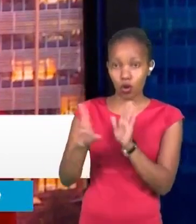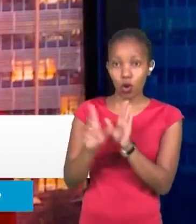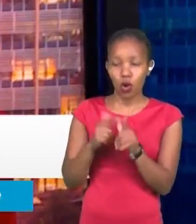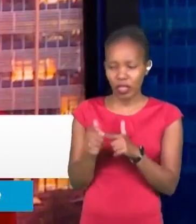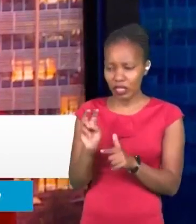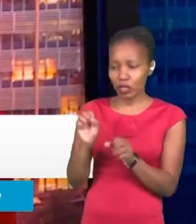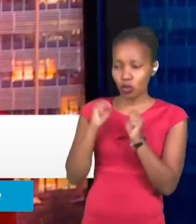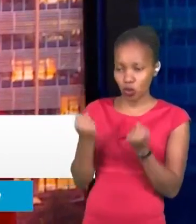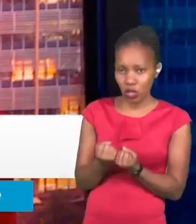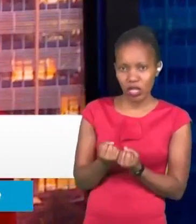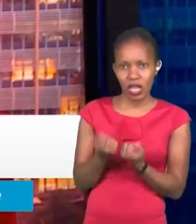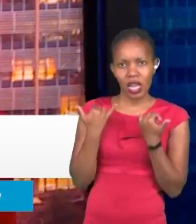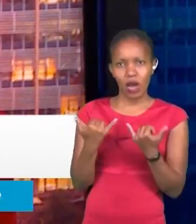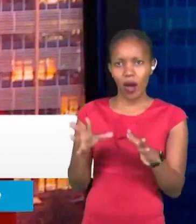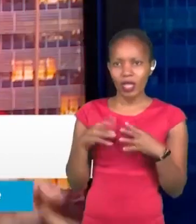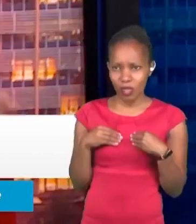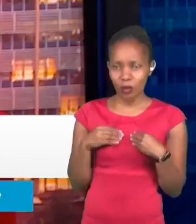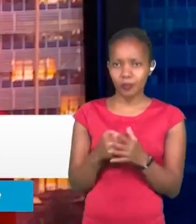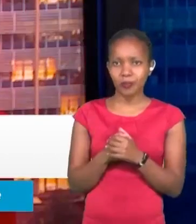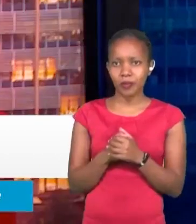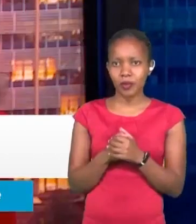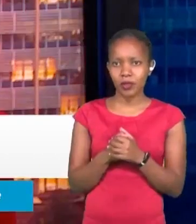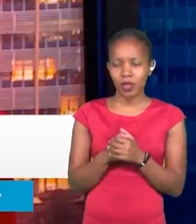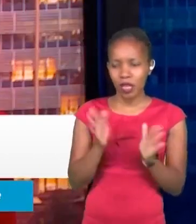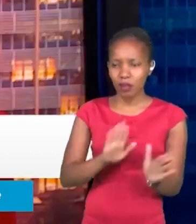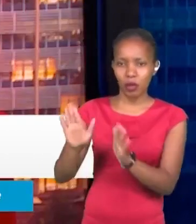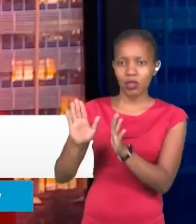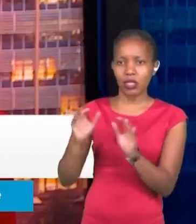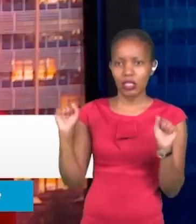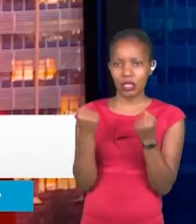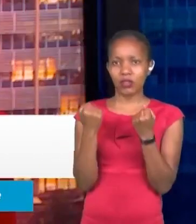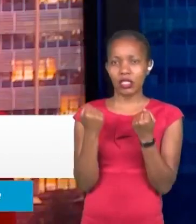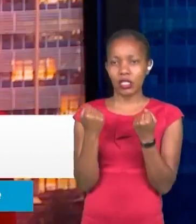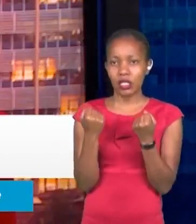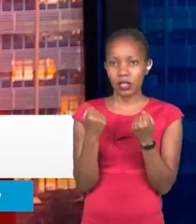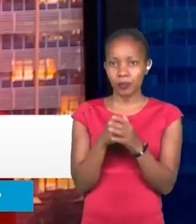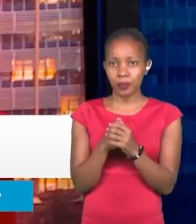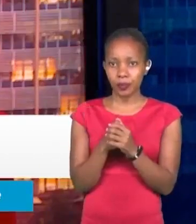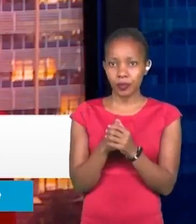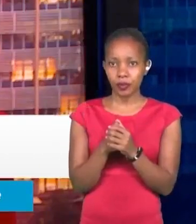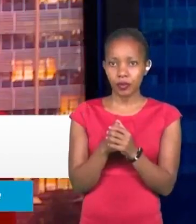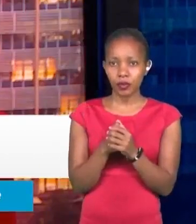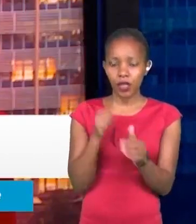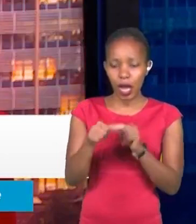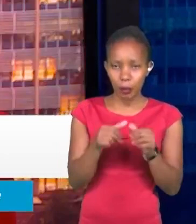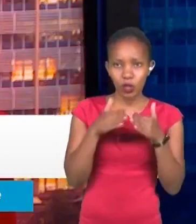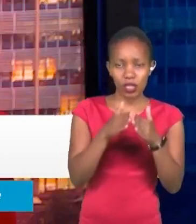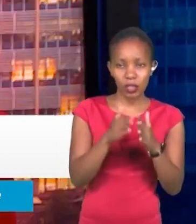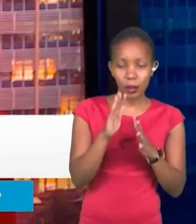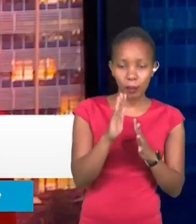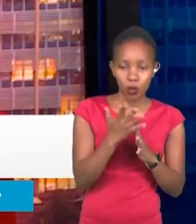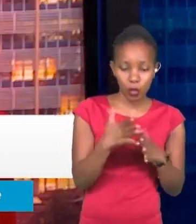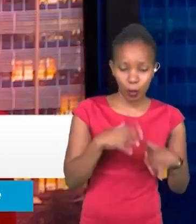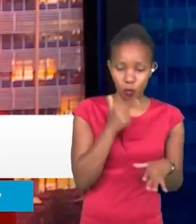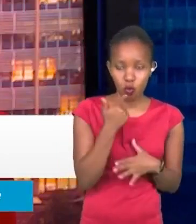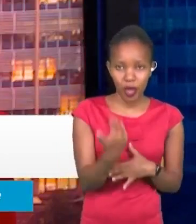society now condones reckless abandonment of safety precautions within the engagement of sex between minors. Okay.